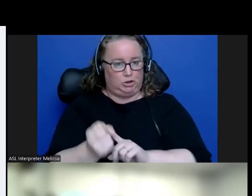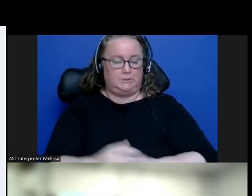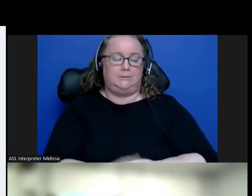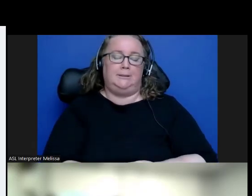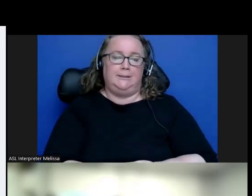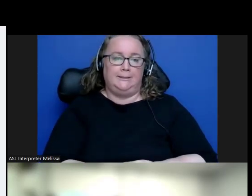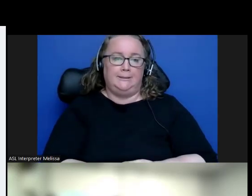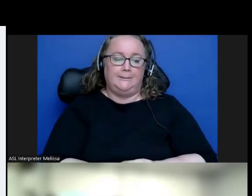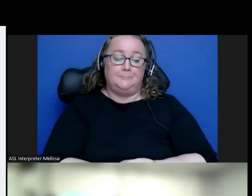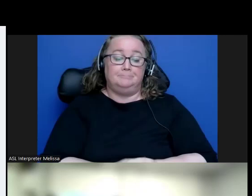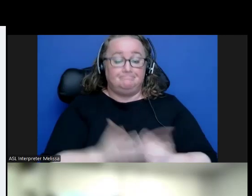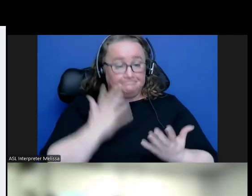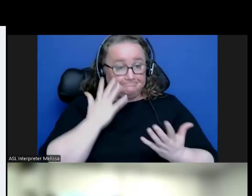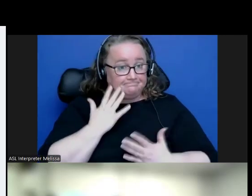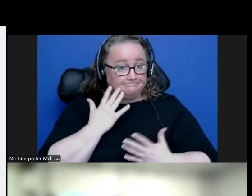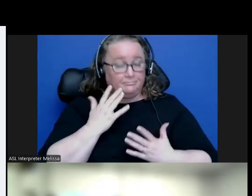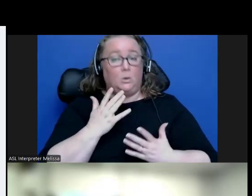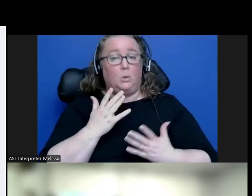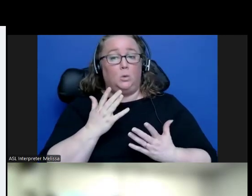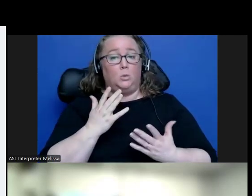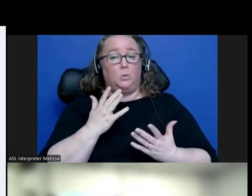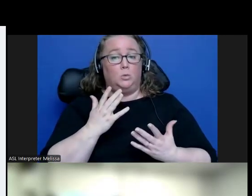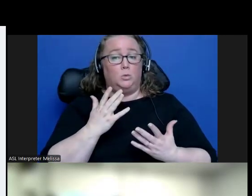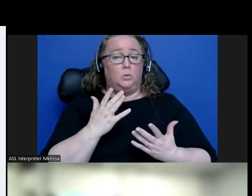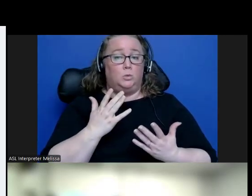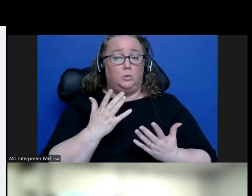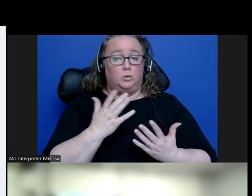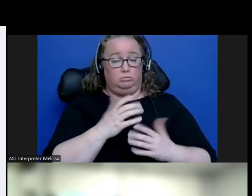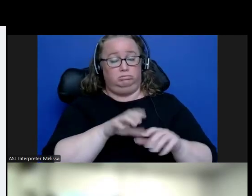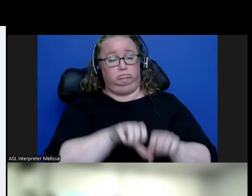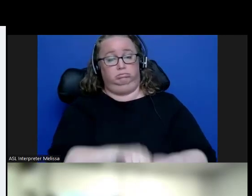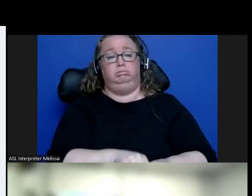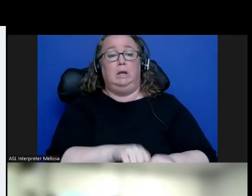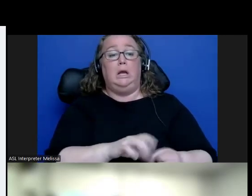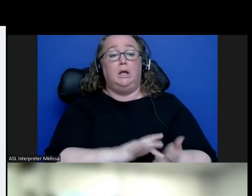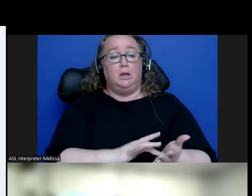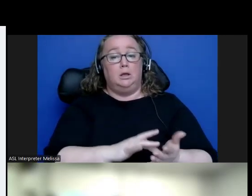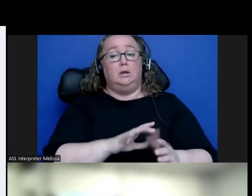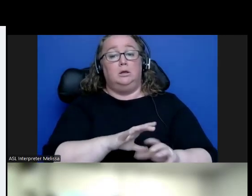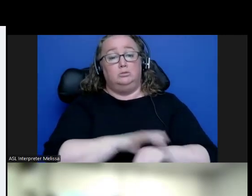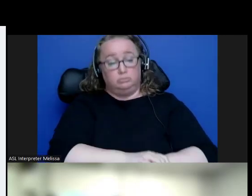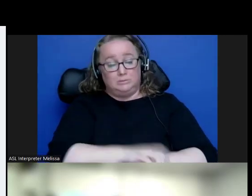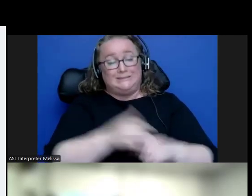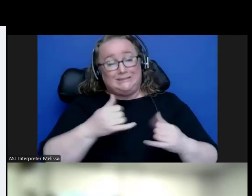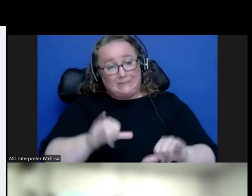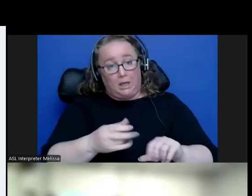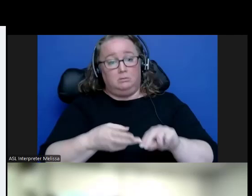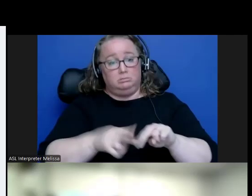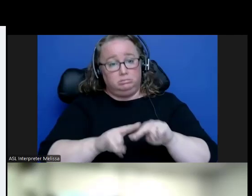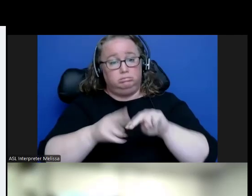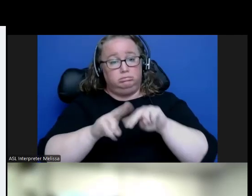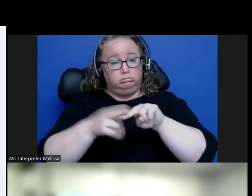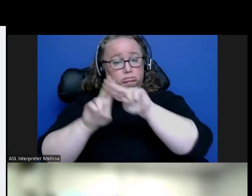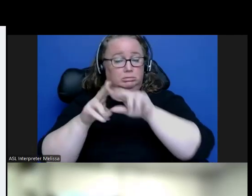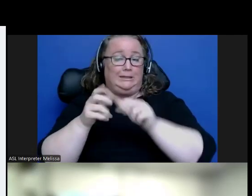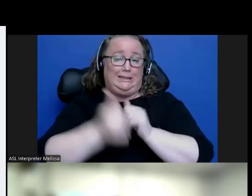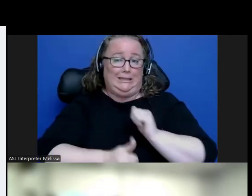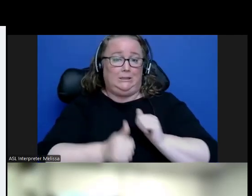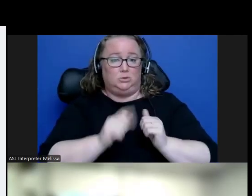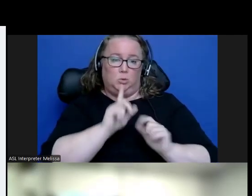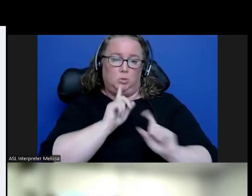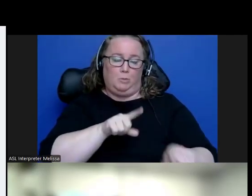addition, despite the changes to restraint policy, medication restraints have continued to rise in each reporting